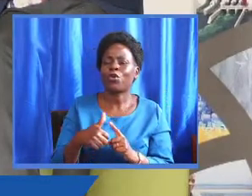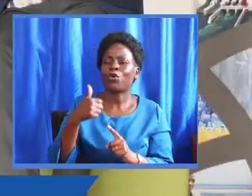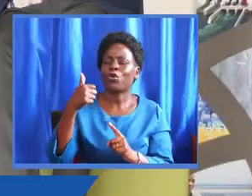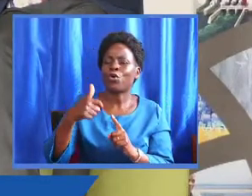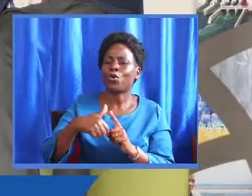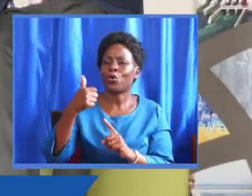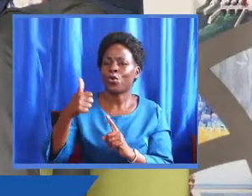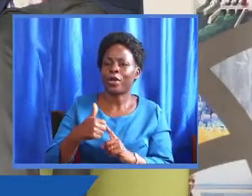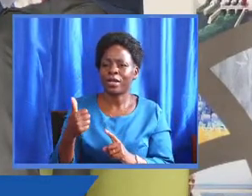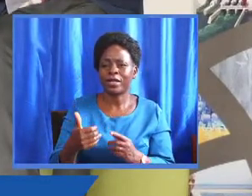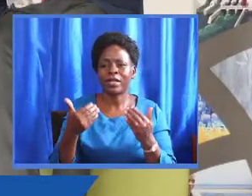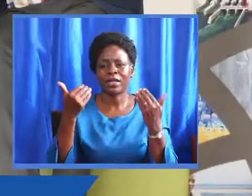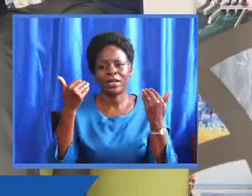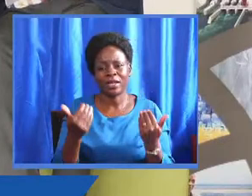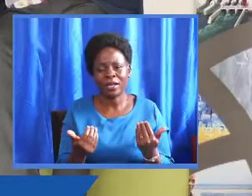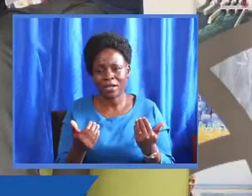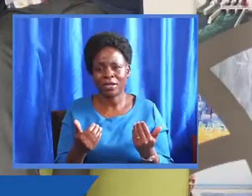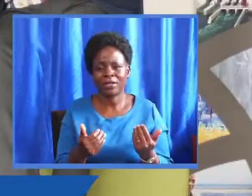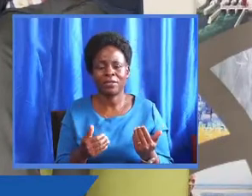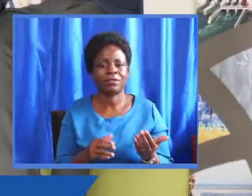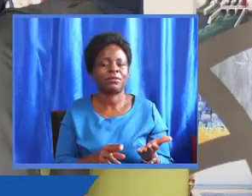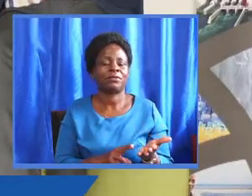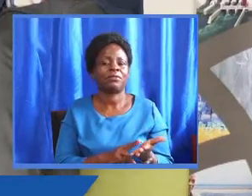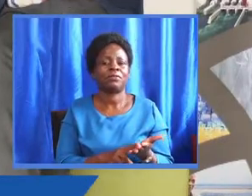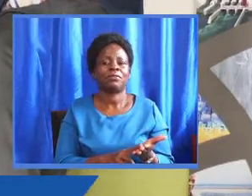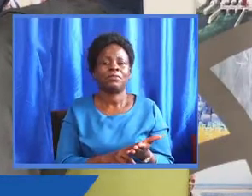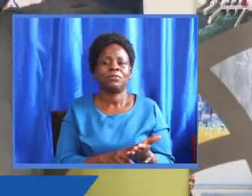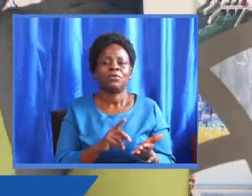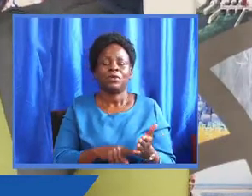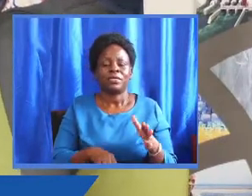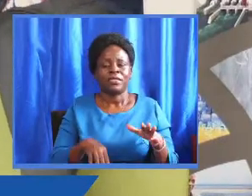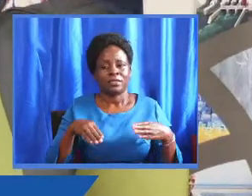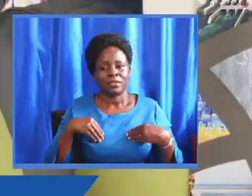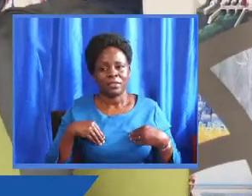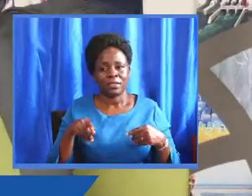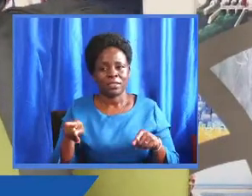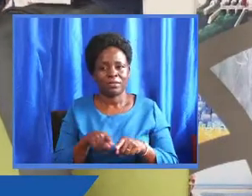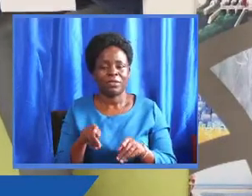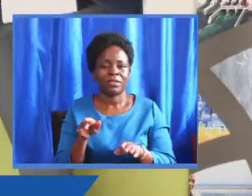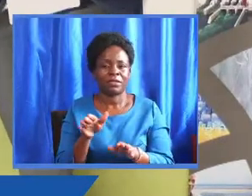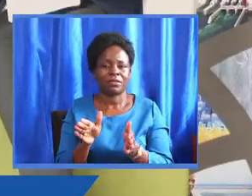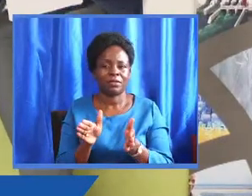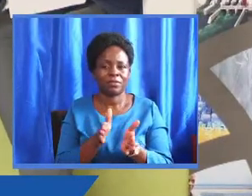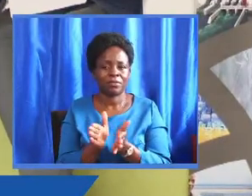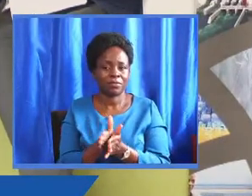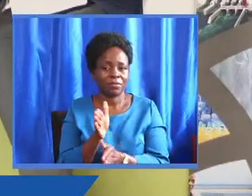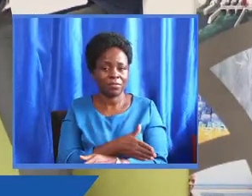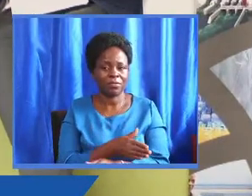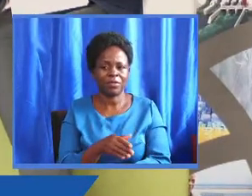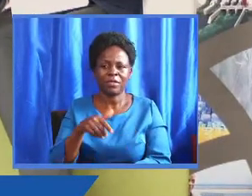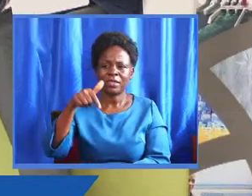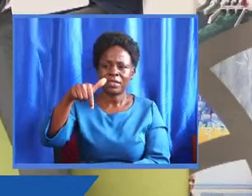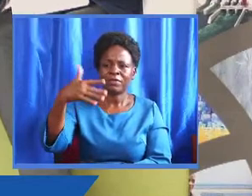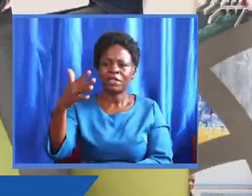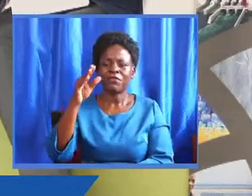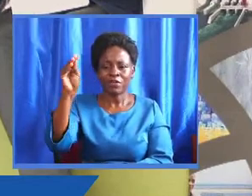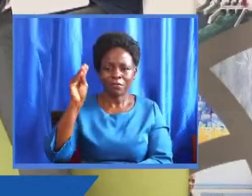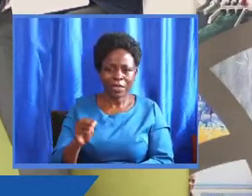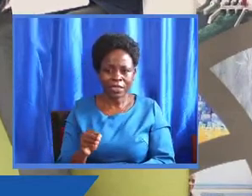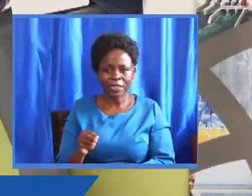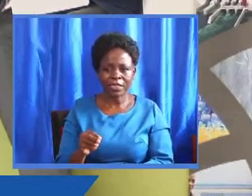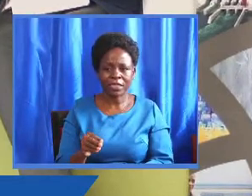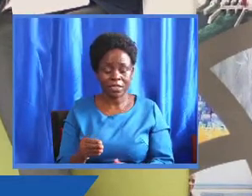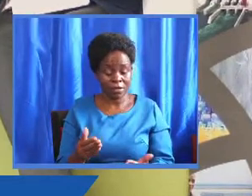apply what is allowable. Like I explained earlier, 75% of your